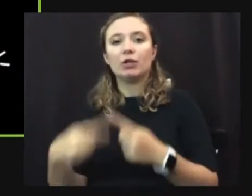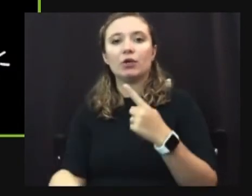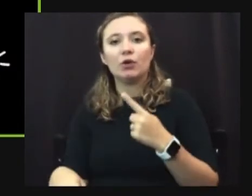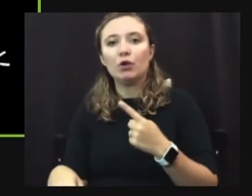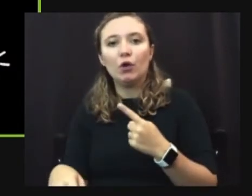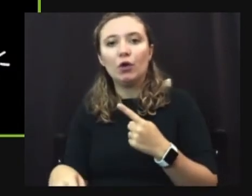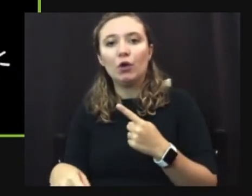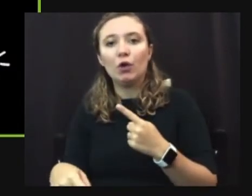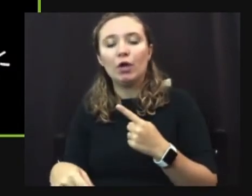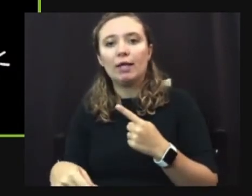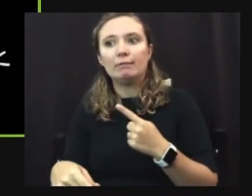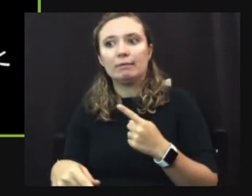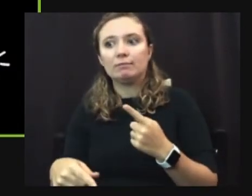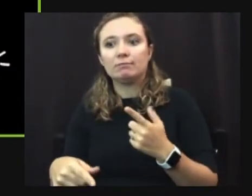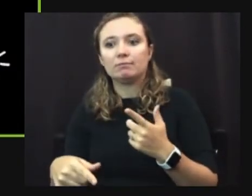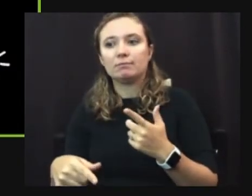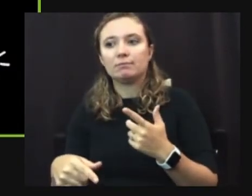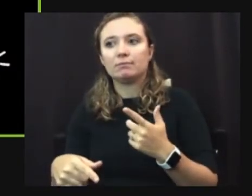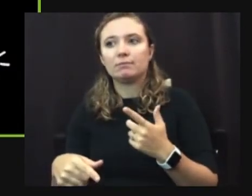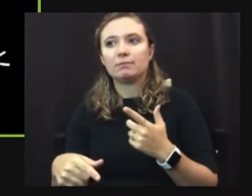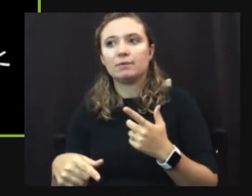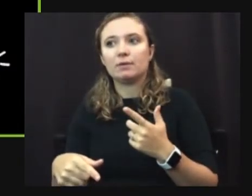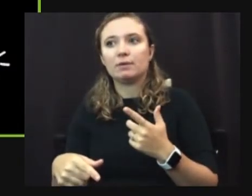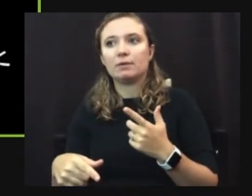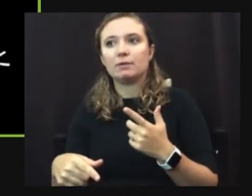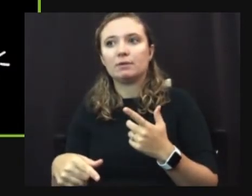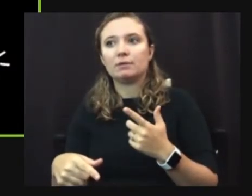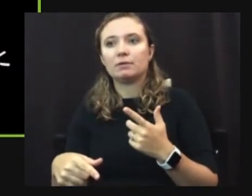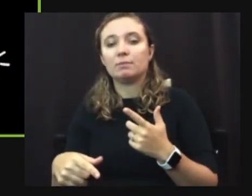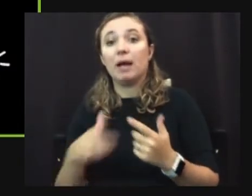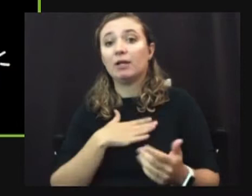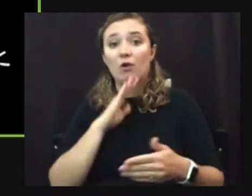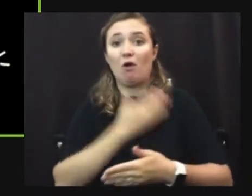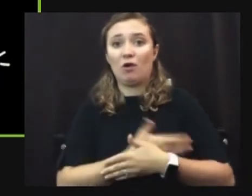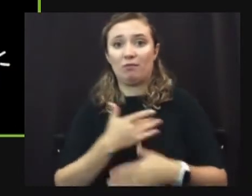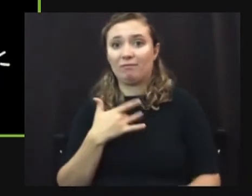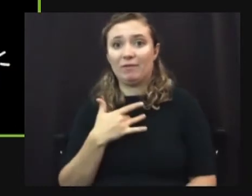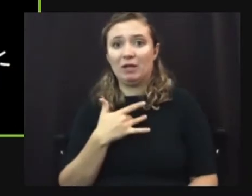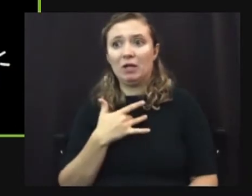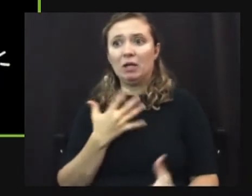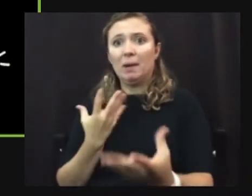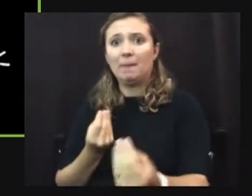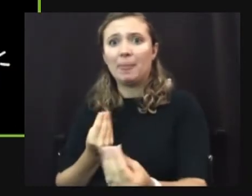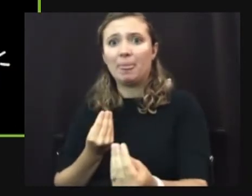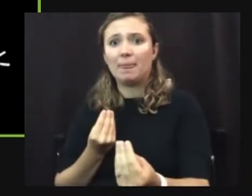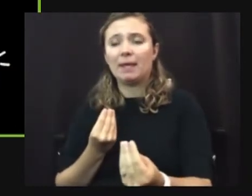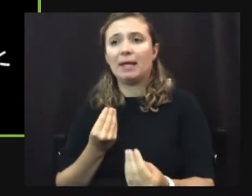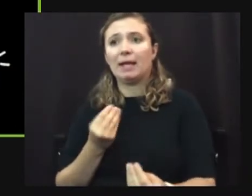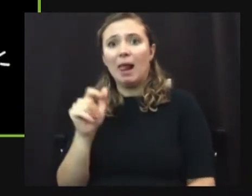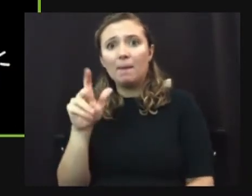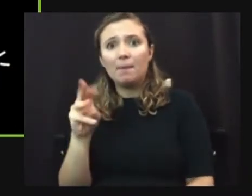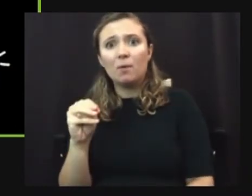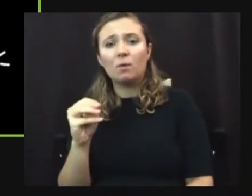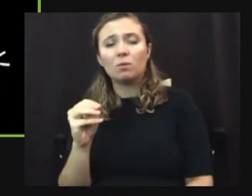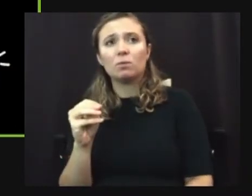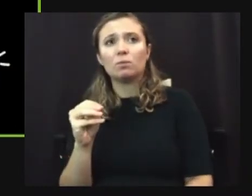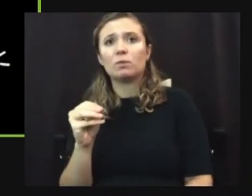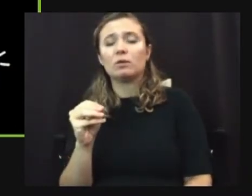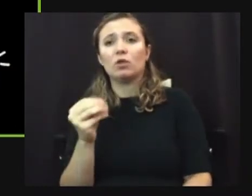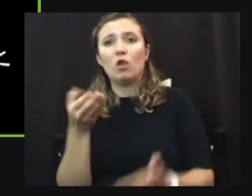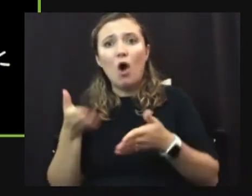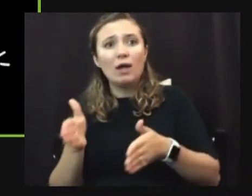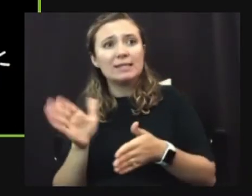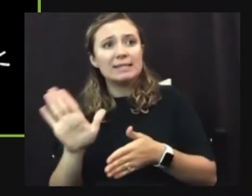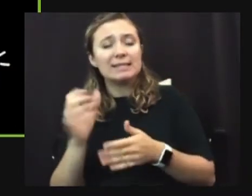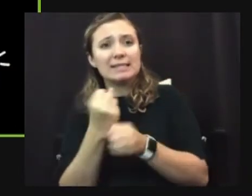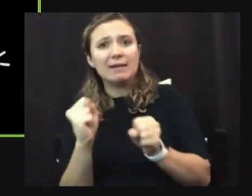was going to be hurting so much because he lost his safety. And so, you